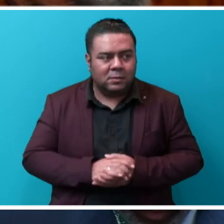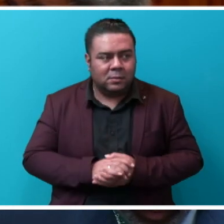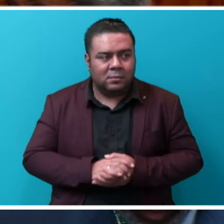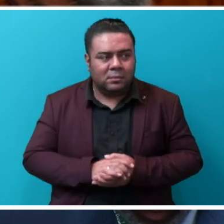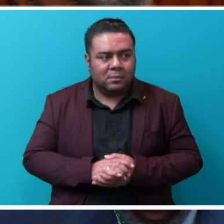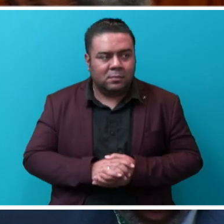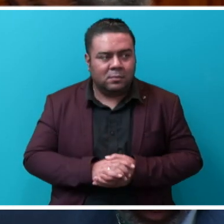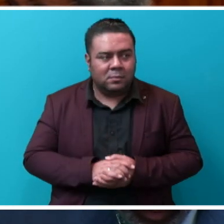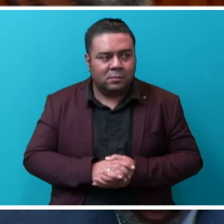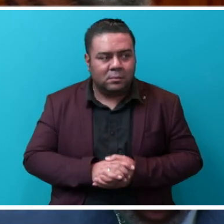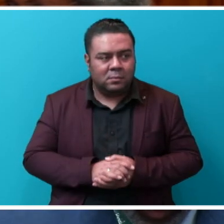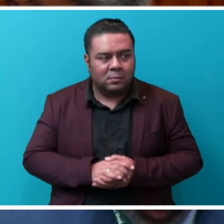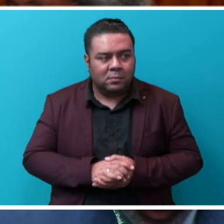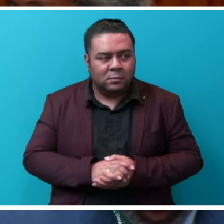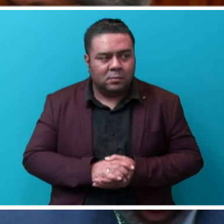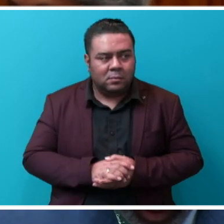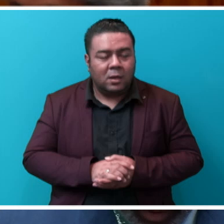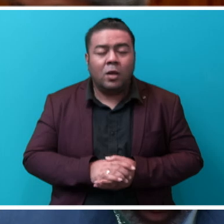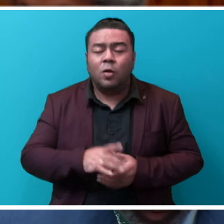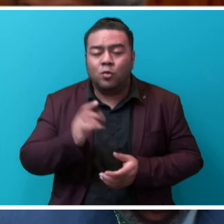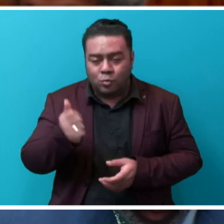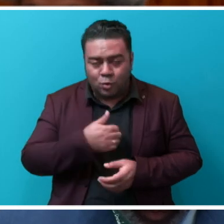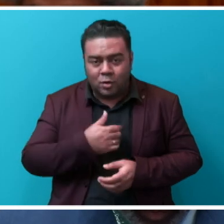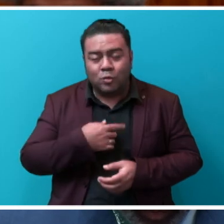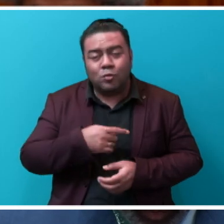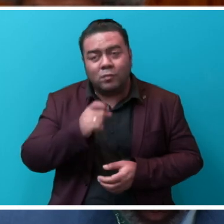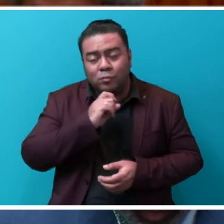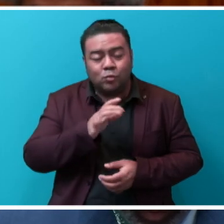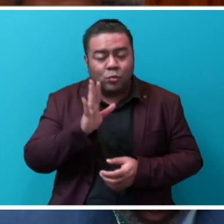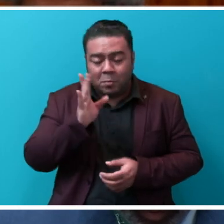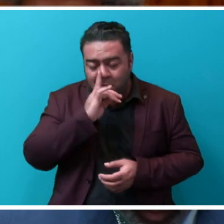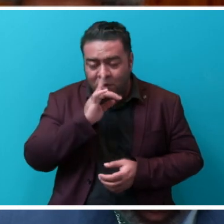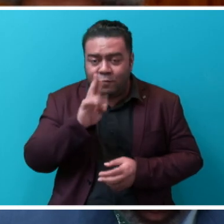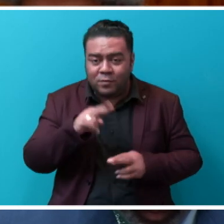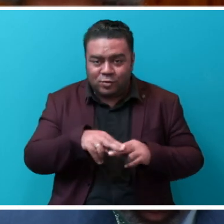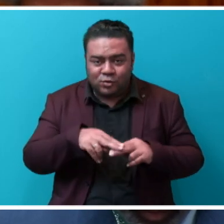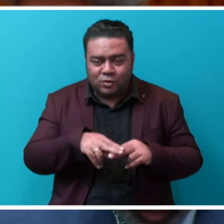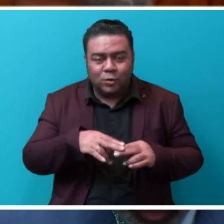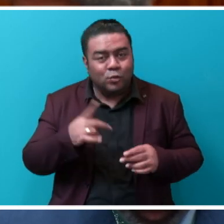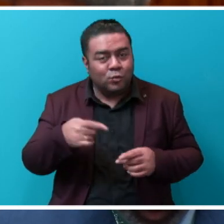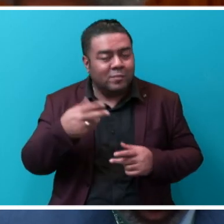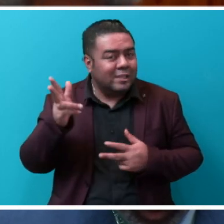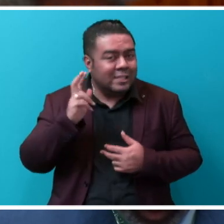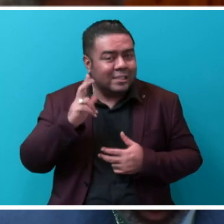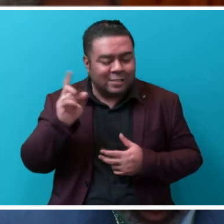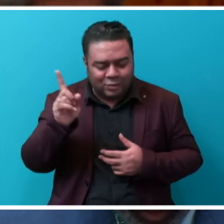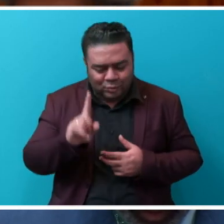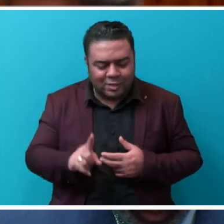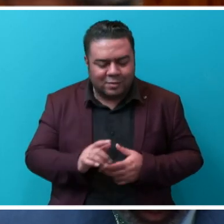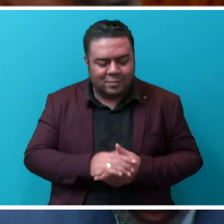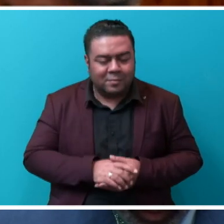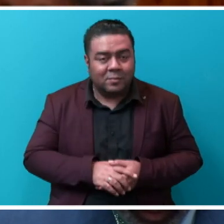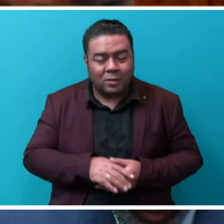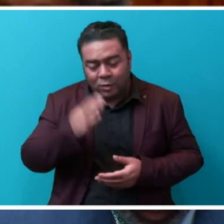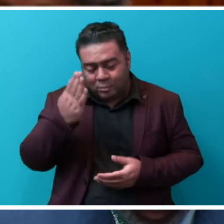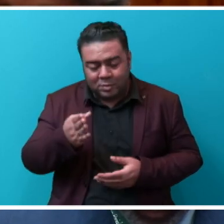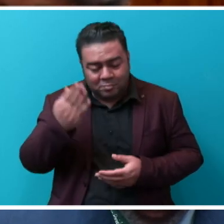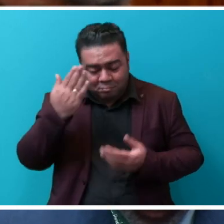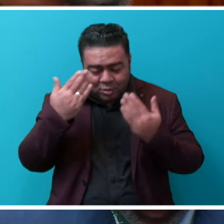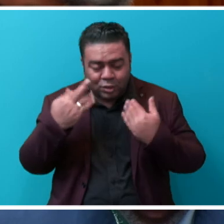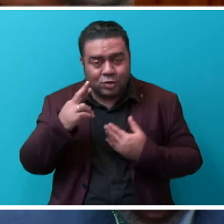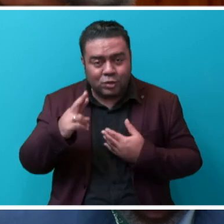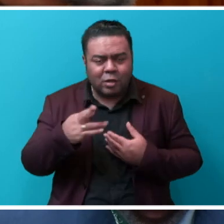Also, good morning or good afternoon to the people of Fiji who may be listening in today. Honourable Speaker, sir, thank